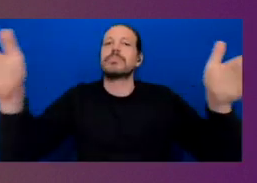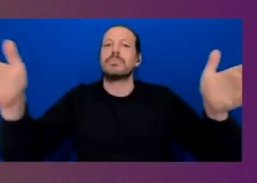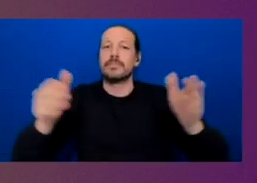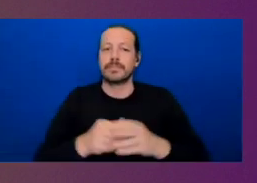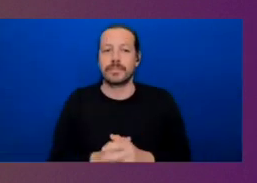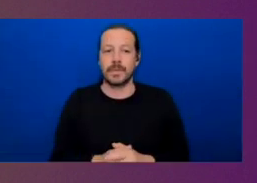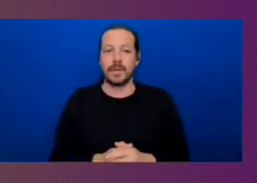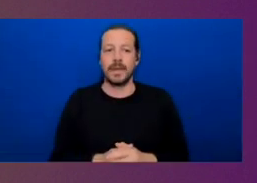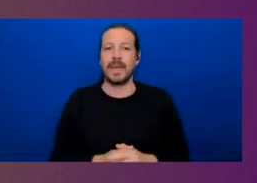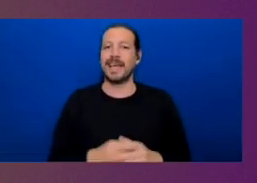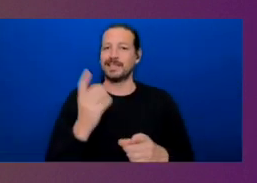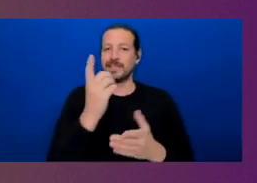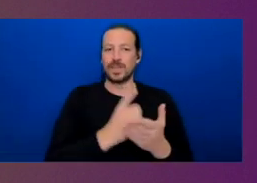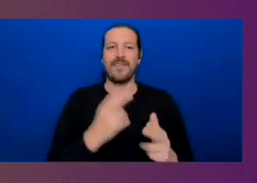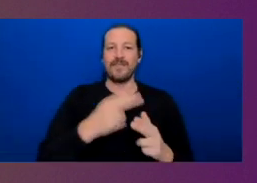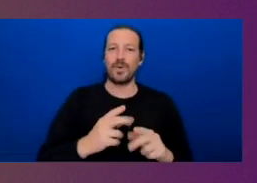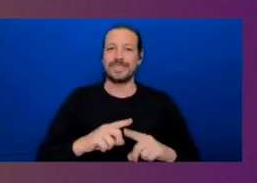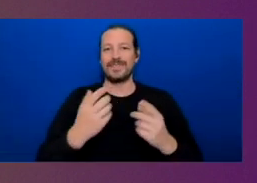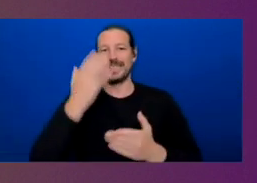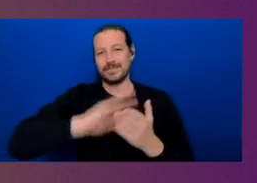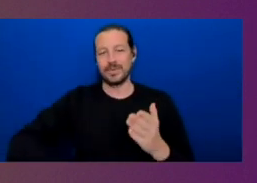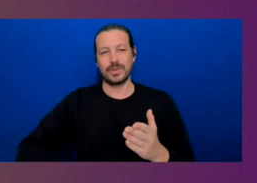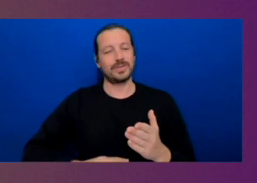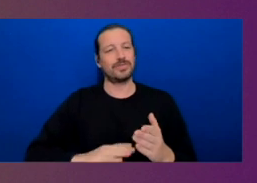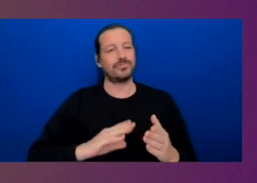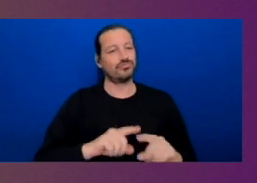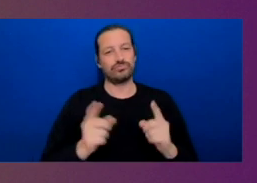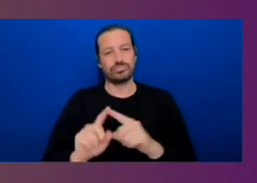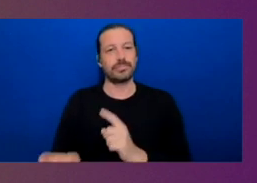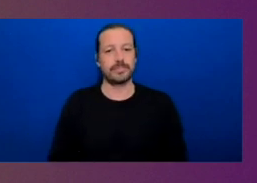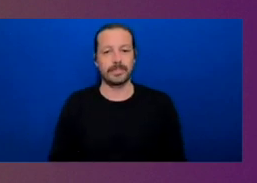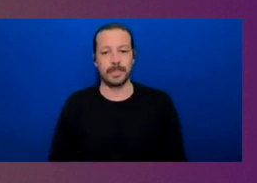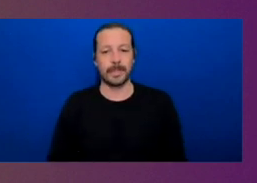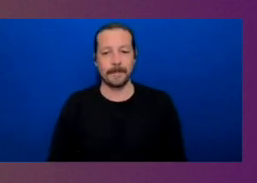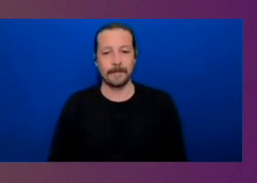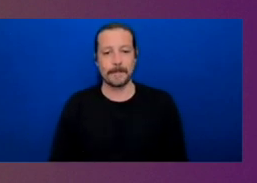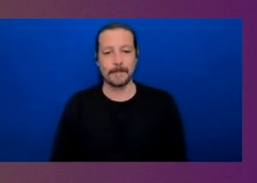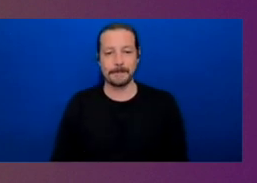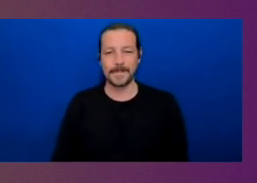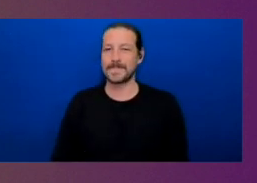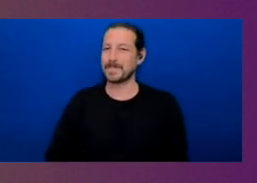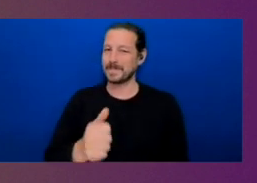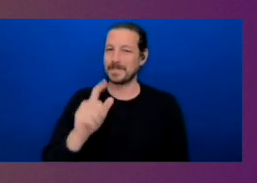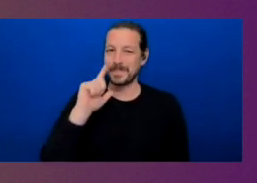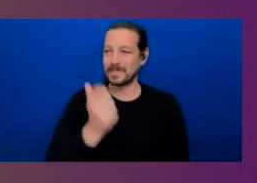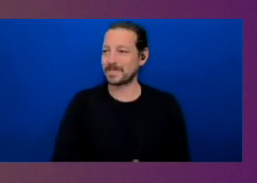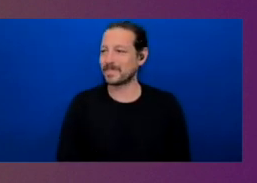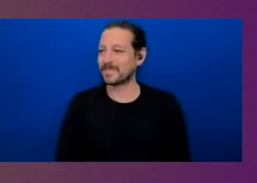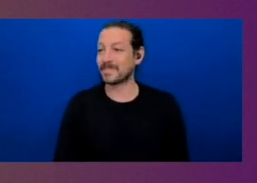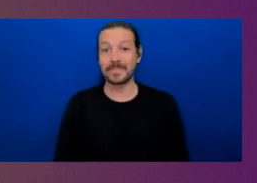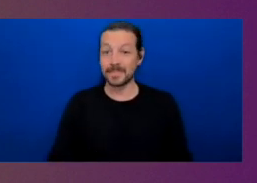designing for different experiences right the way across the spectrum. Love that. Thanks, Leonie.